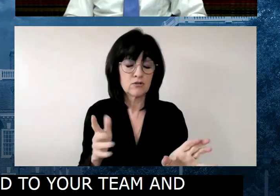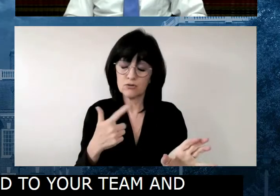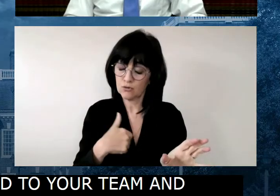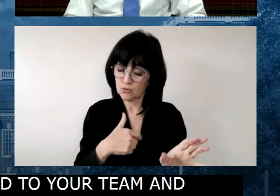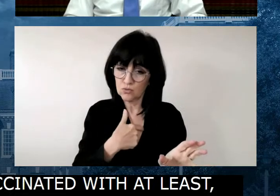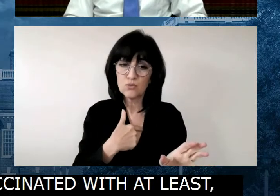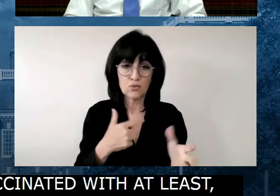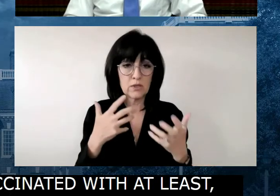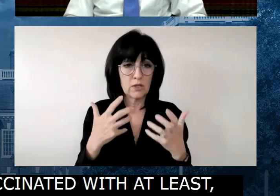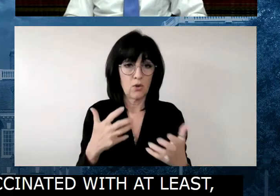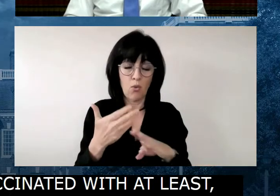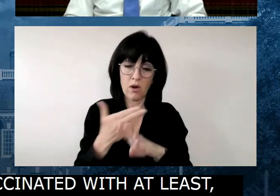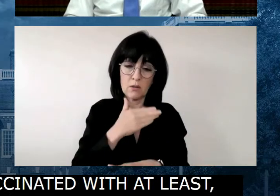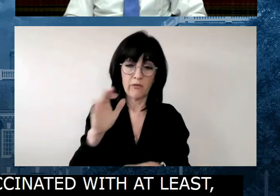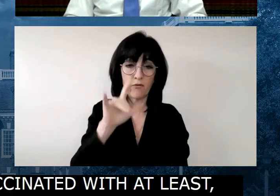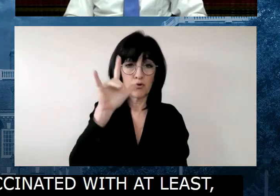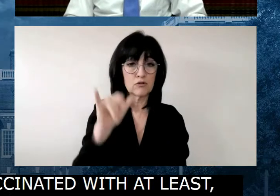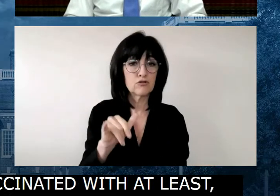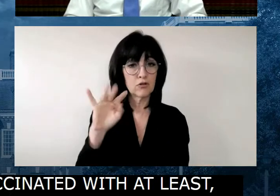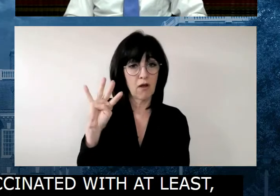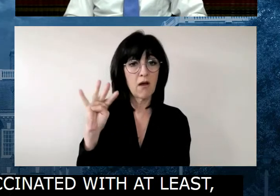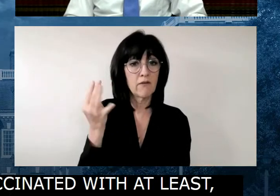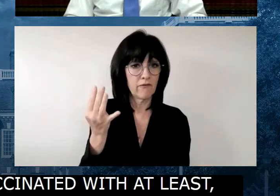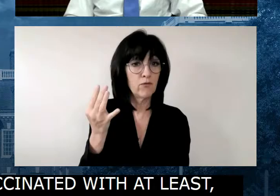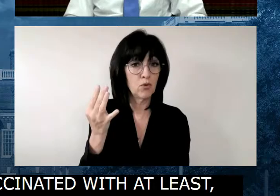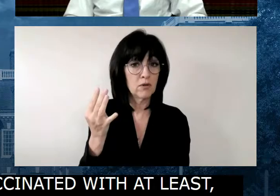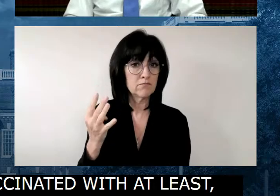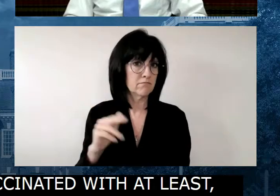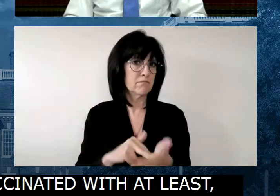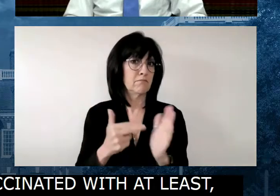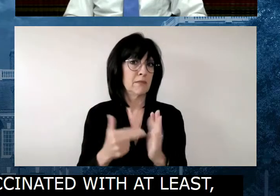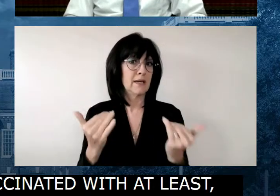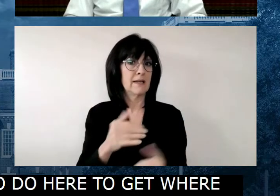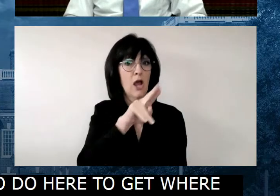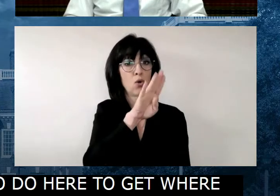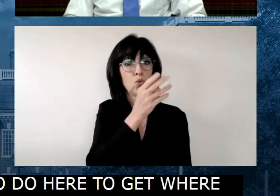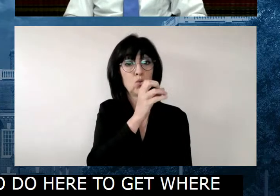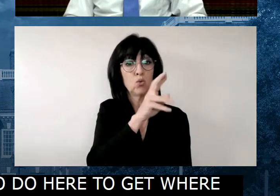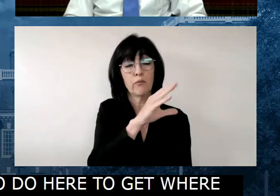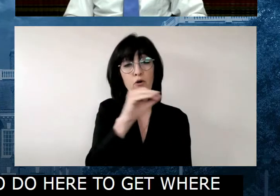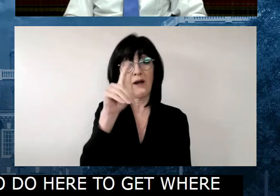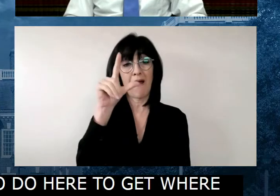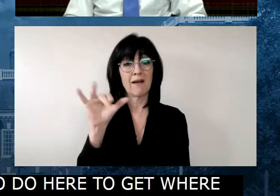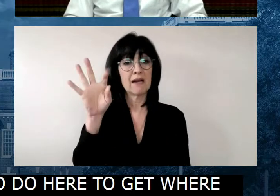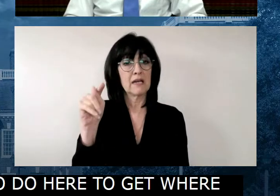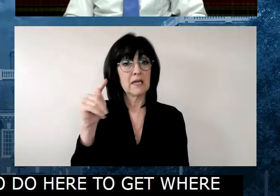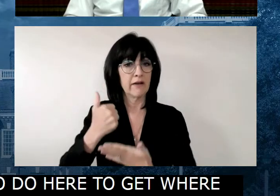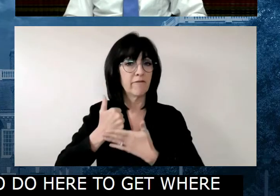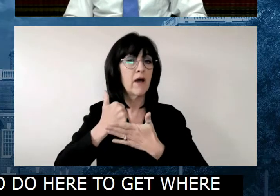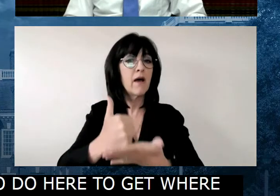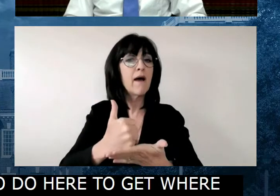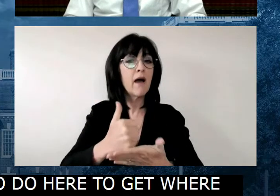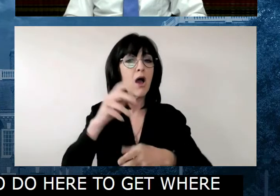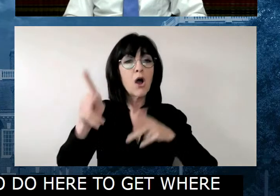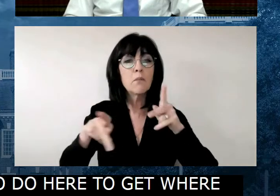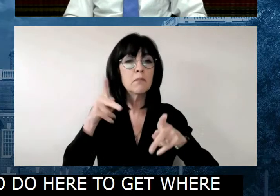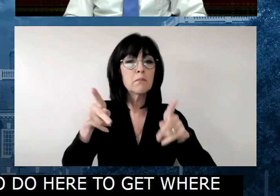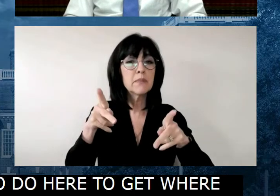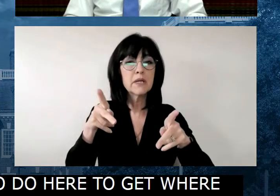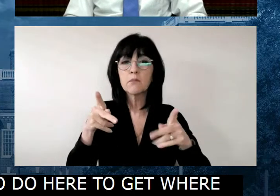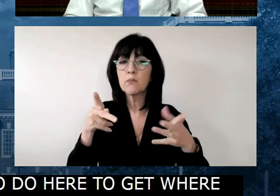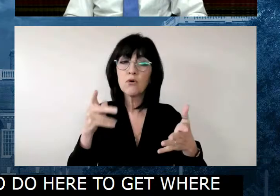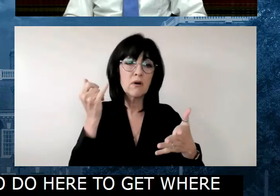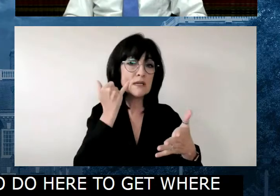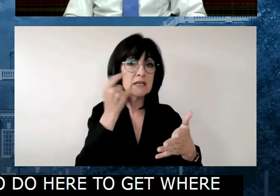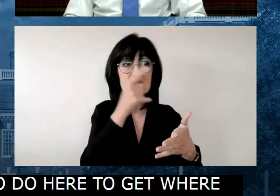by July 4th. Uber and Lyft stepping forward to take away the excuse that you can't get a